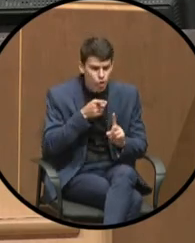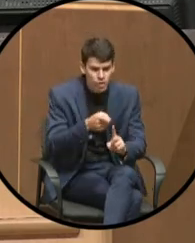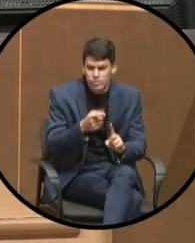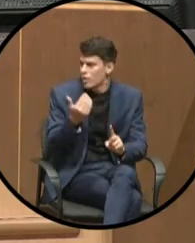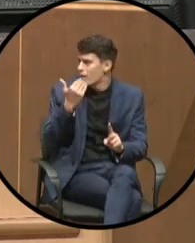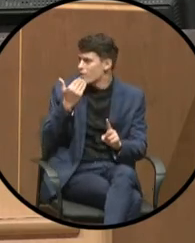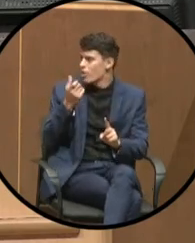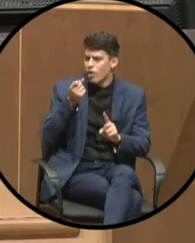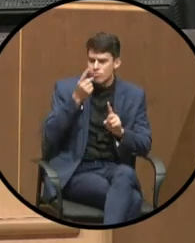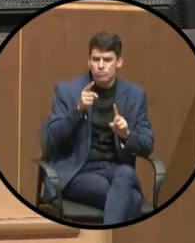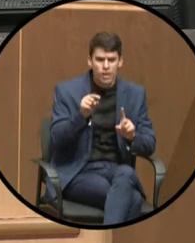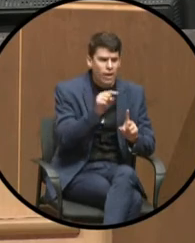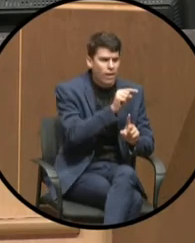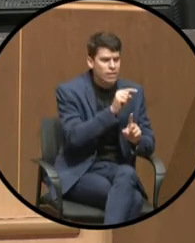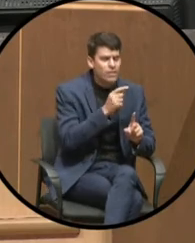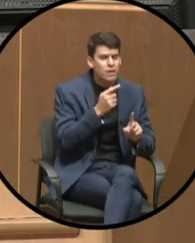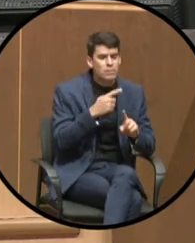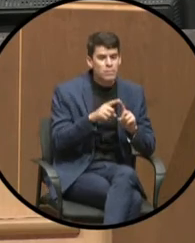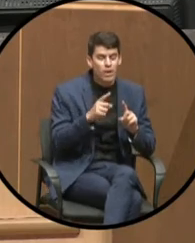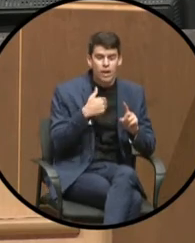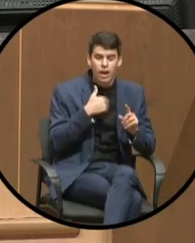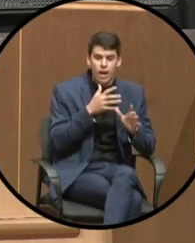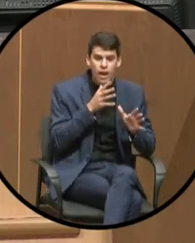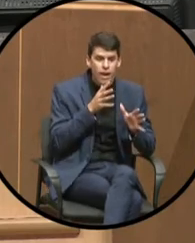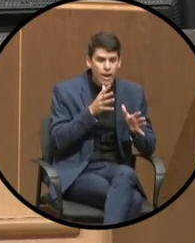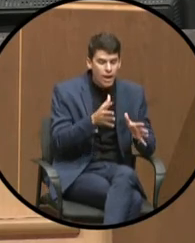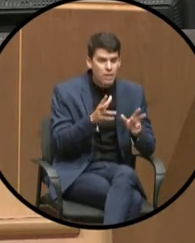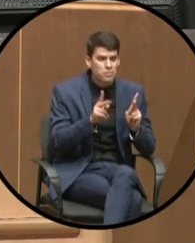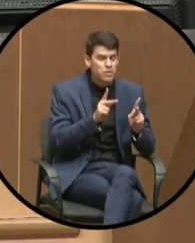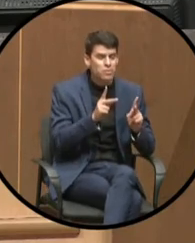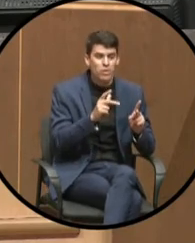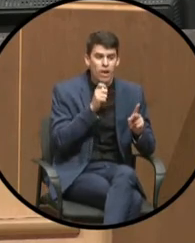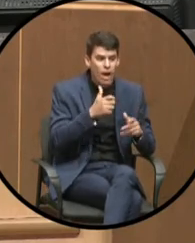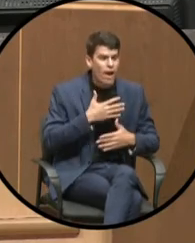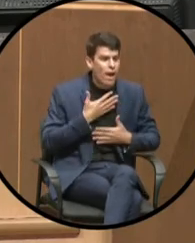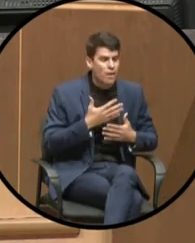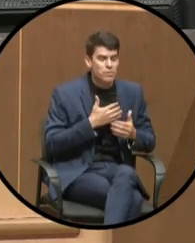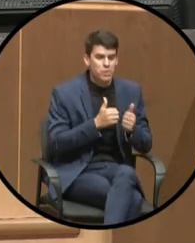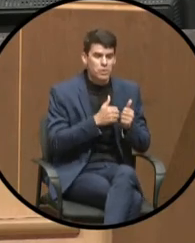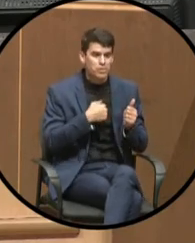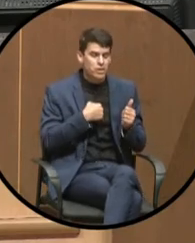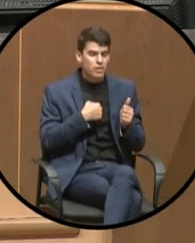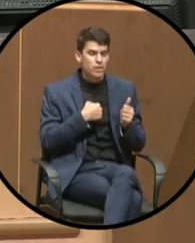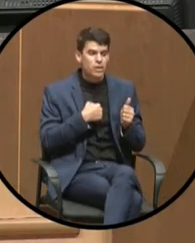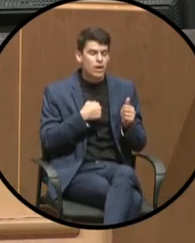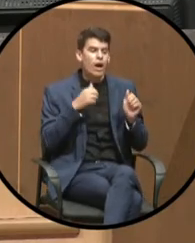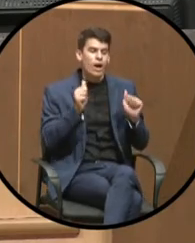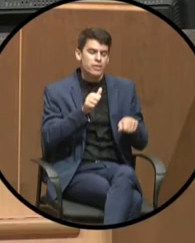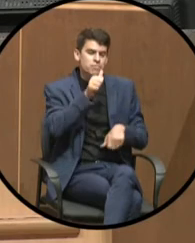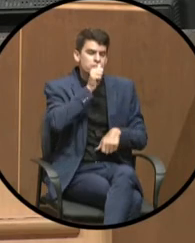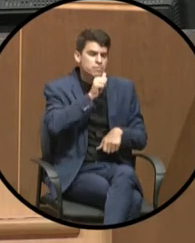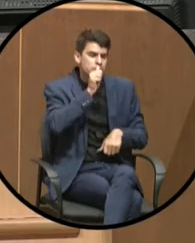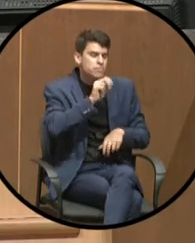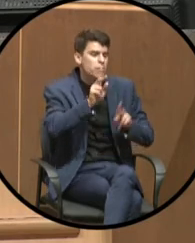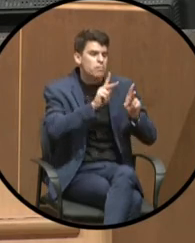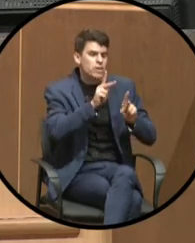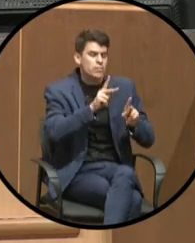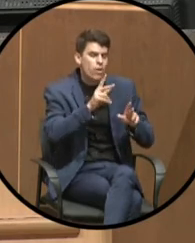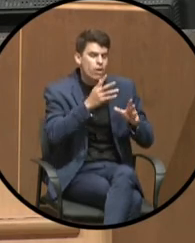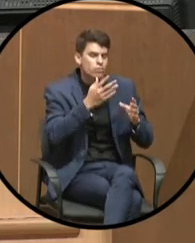that. And as much as I hate to have people unhappy with me, I can take people being very unhappy with